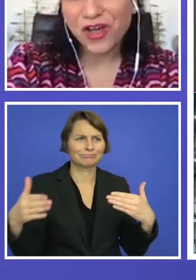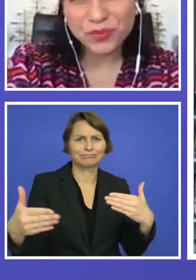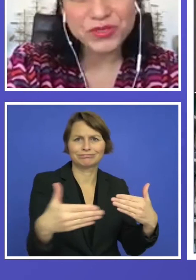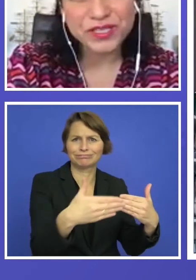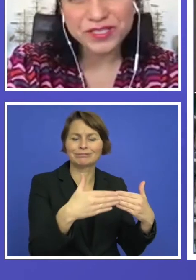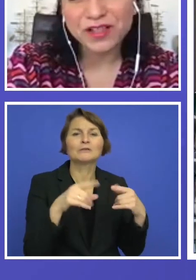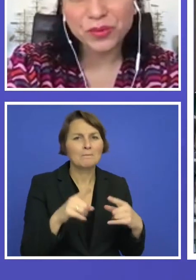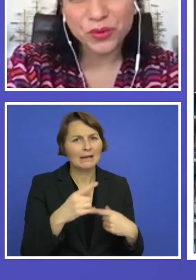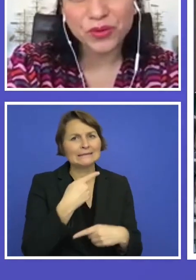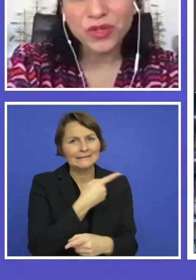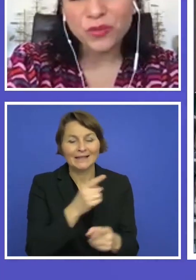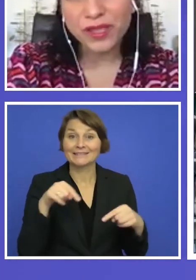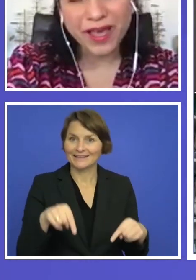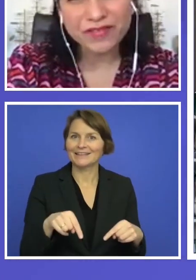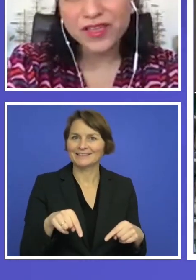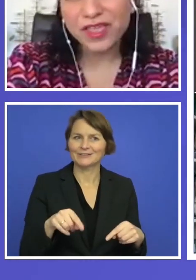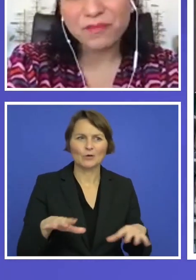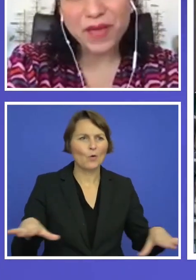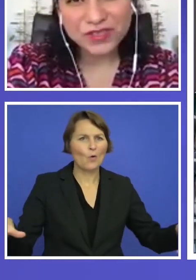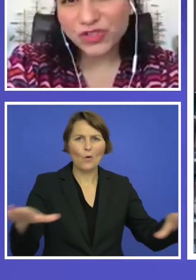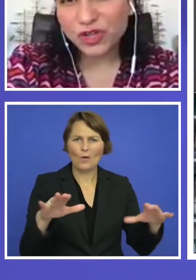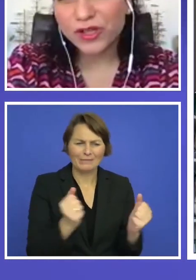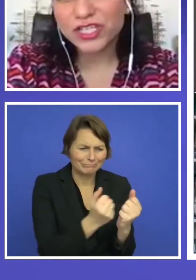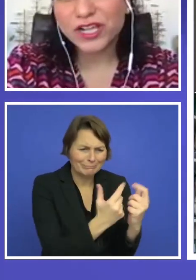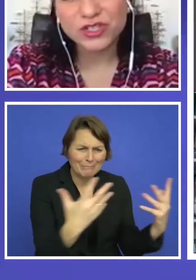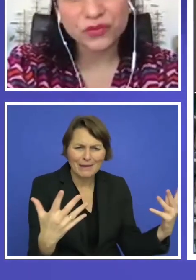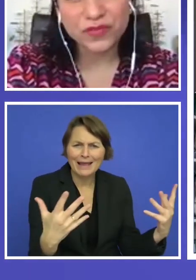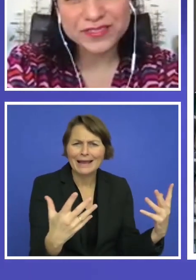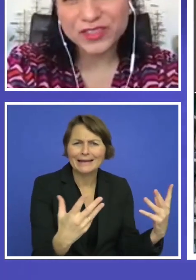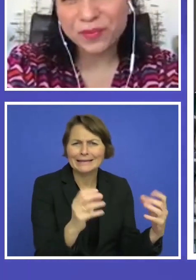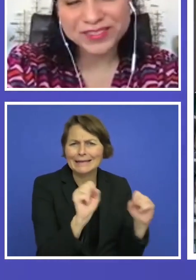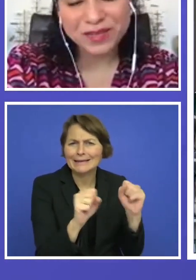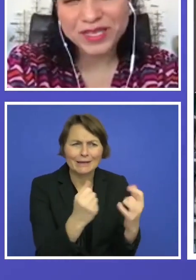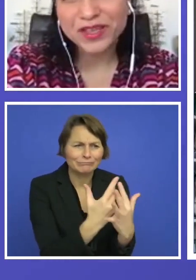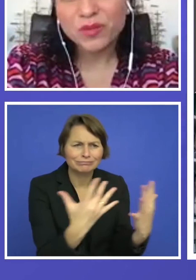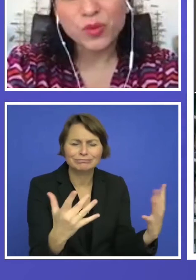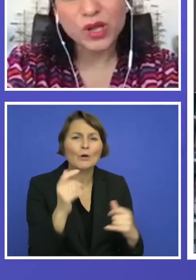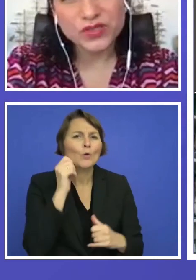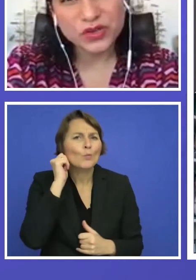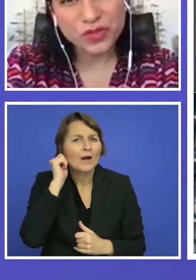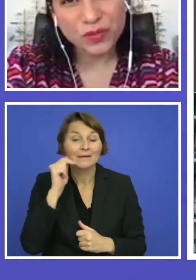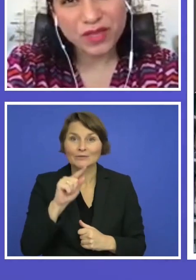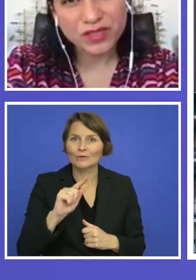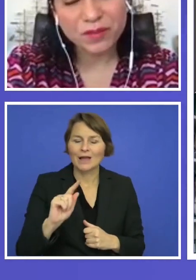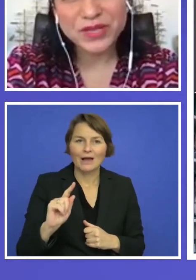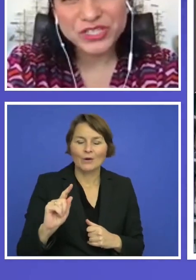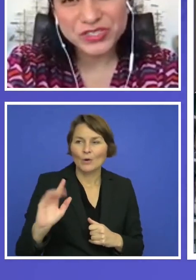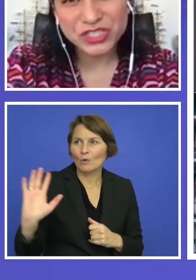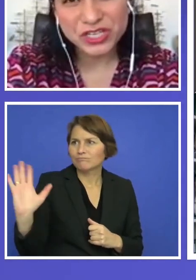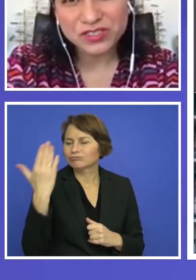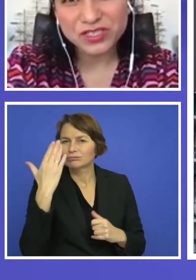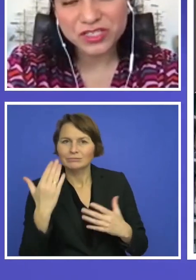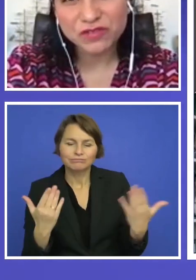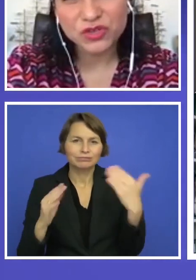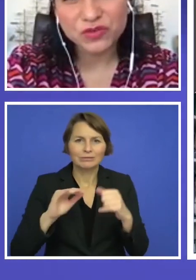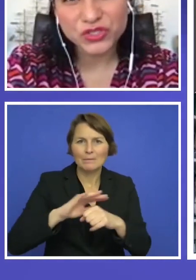the 100% talent pool. We have a massive global health challenge we're facing, the pandemic, but we also know that we have an ambitious